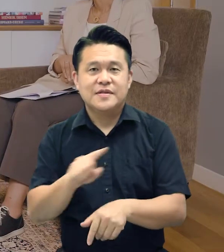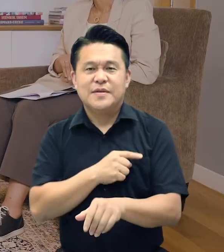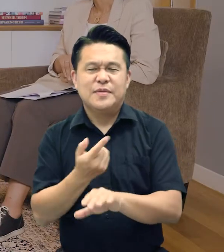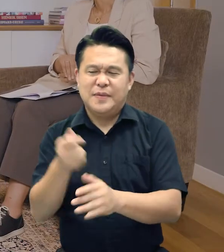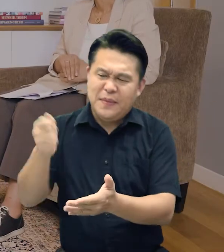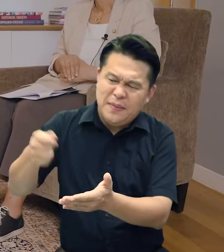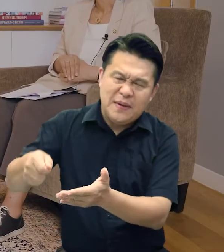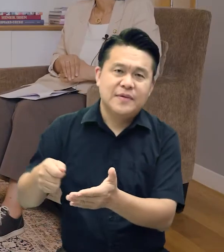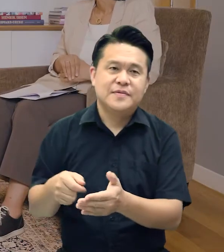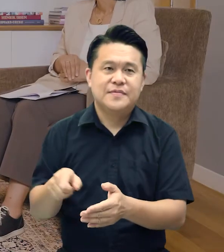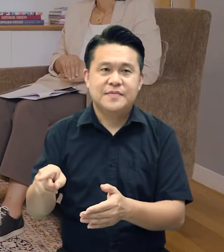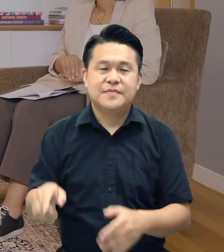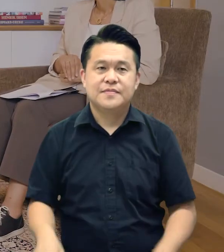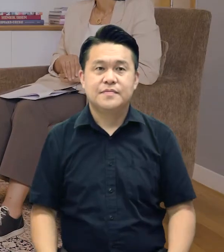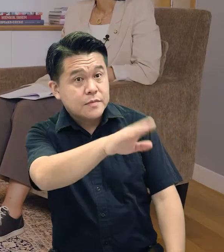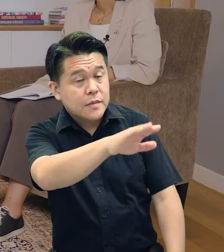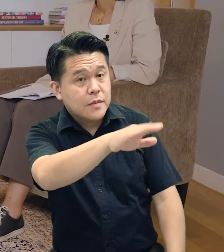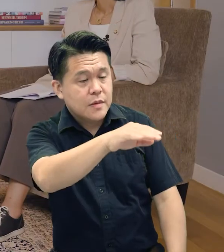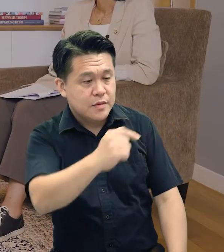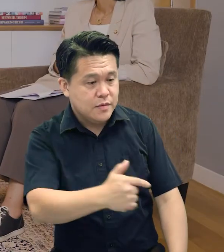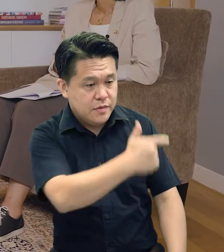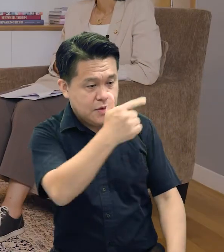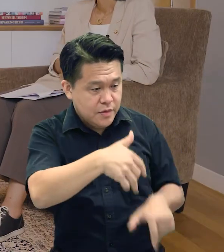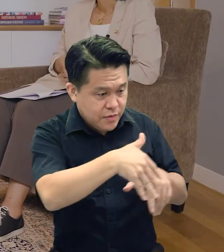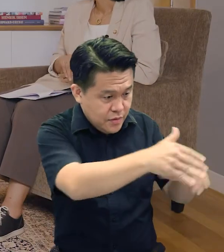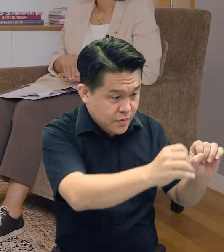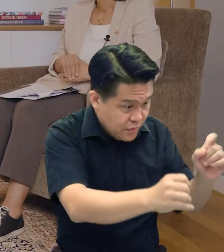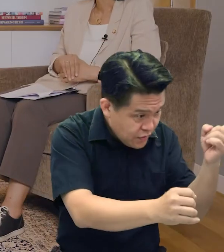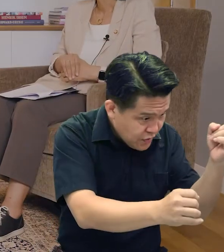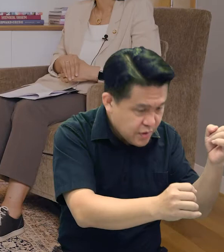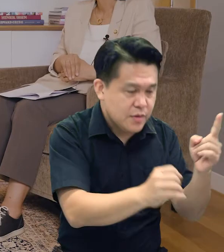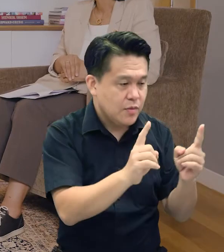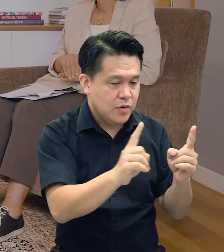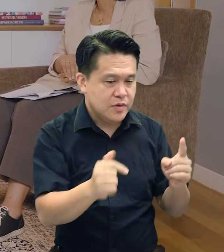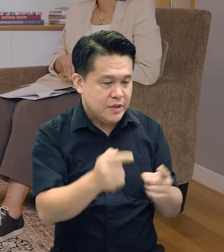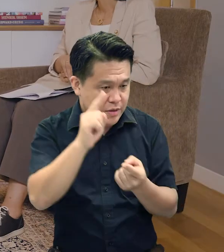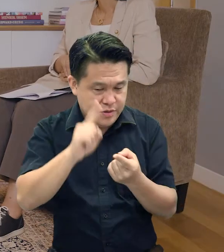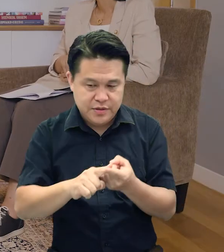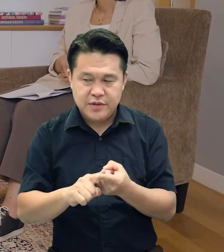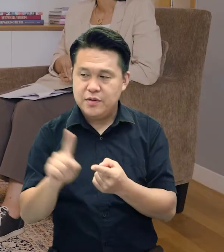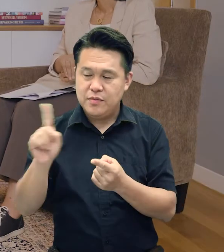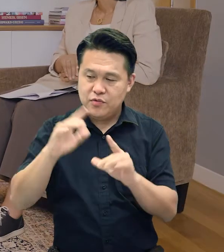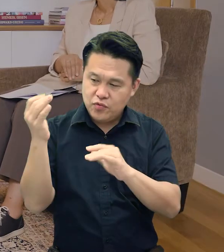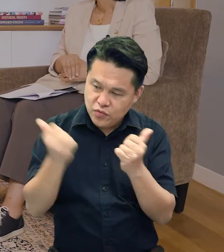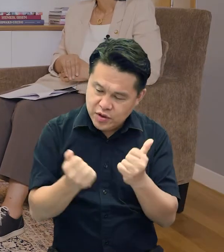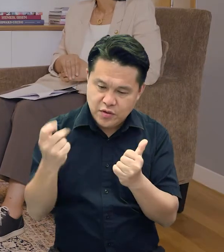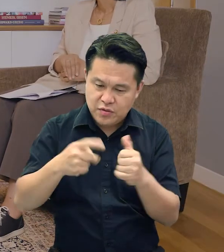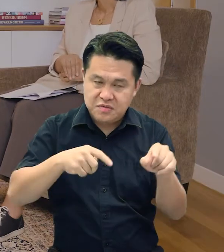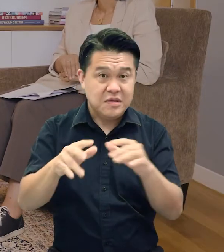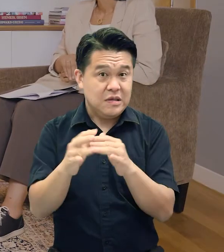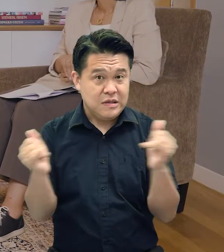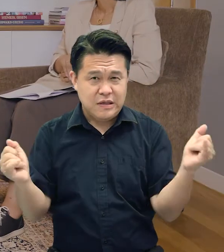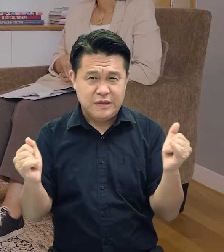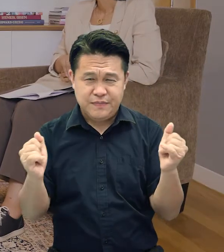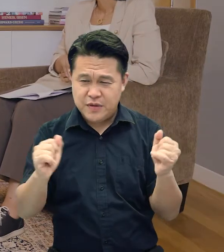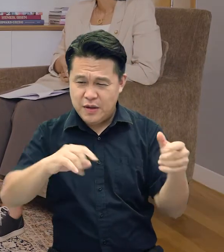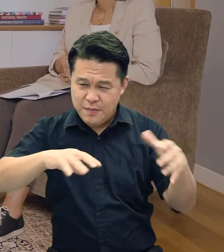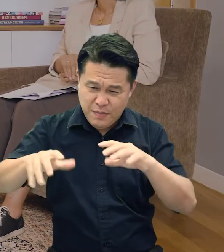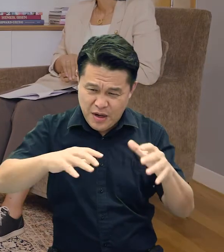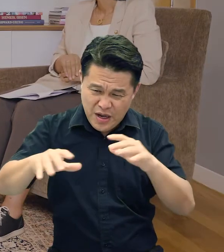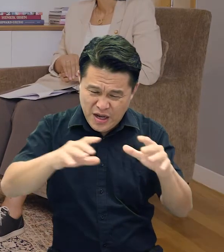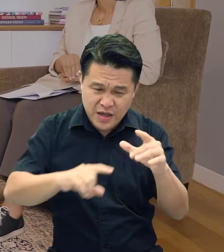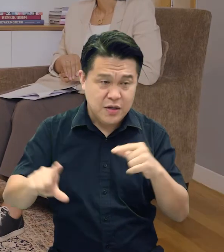think. But do you also think then that parades, like the queer parade, can that